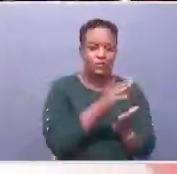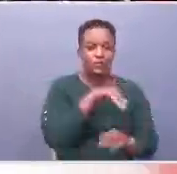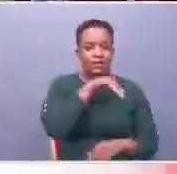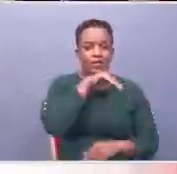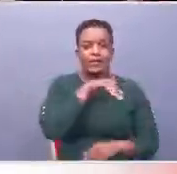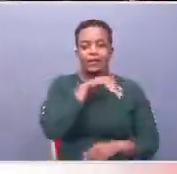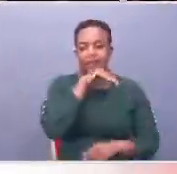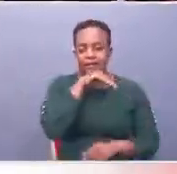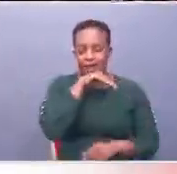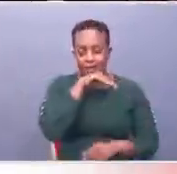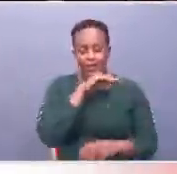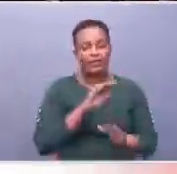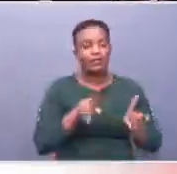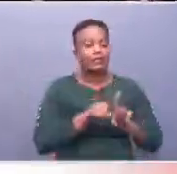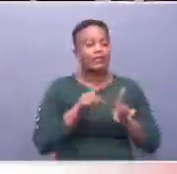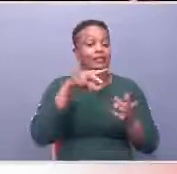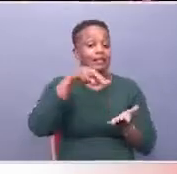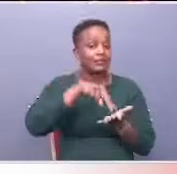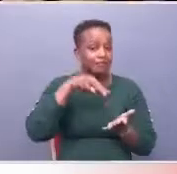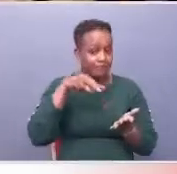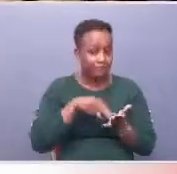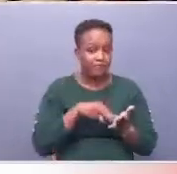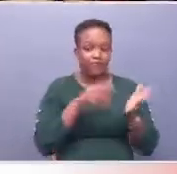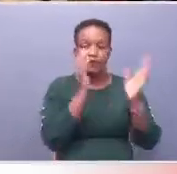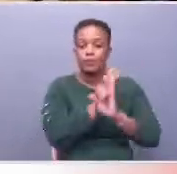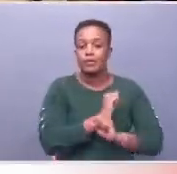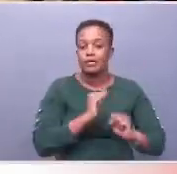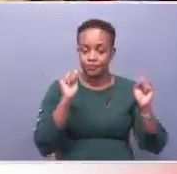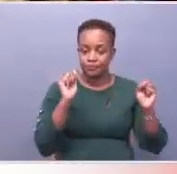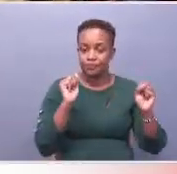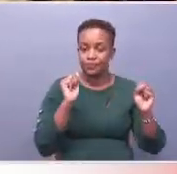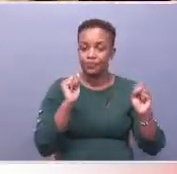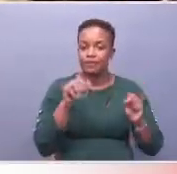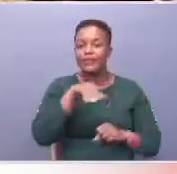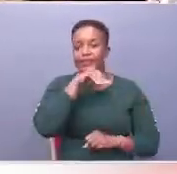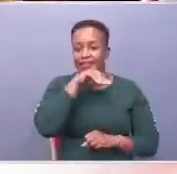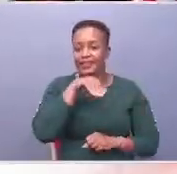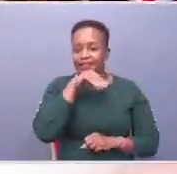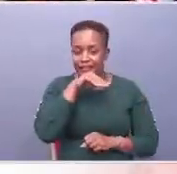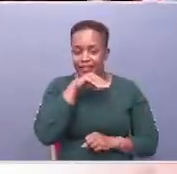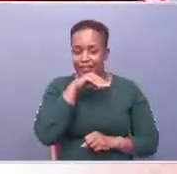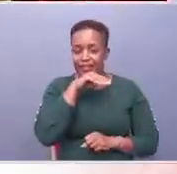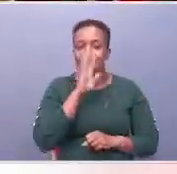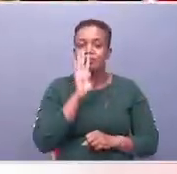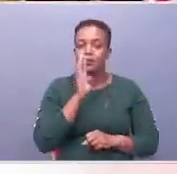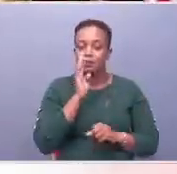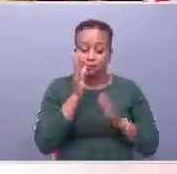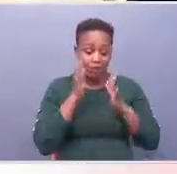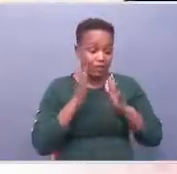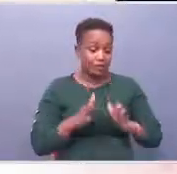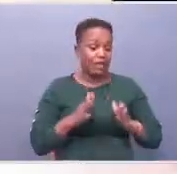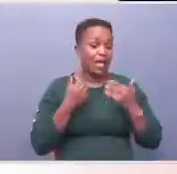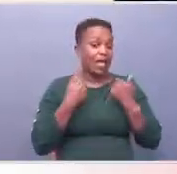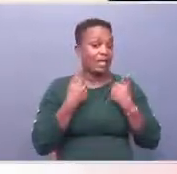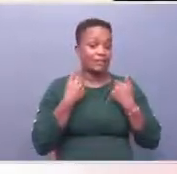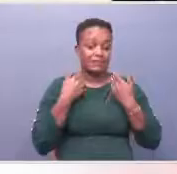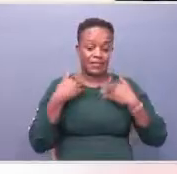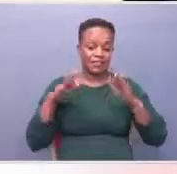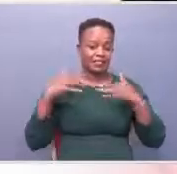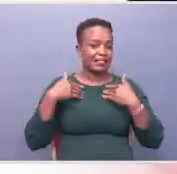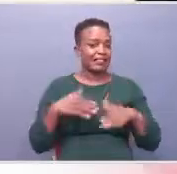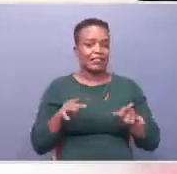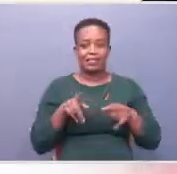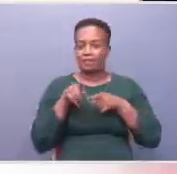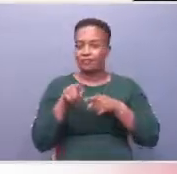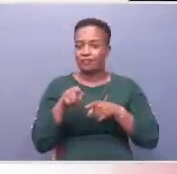candidate of Azimio la Umoja. Odinga's campaign spokesman, Professor Makau Mutua, however, has refuted the claims of the